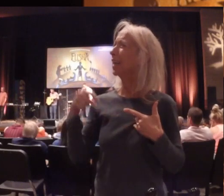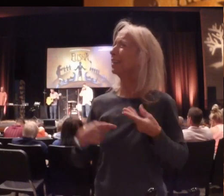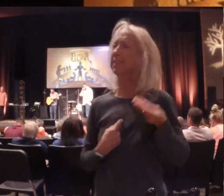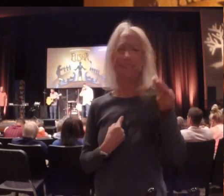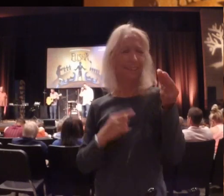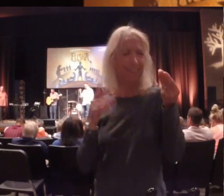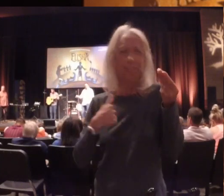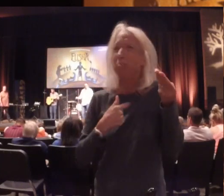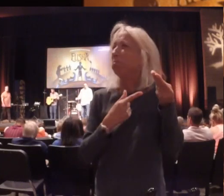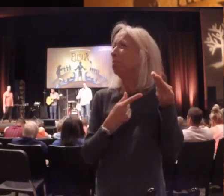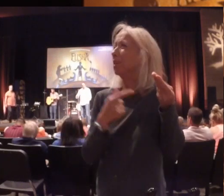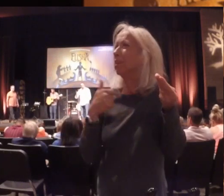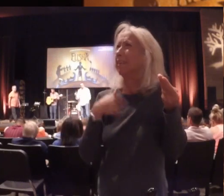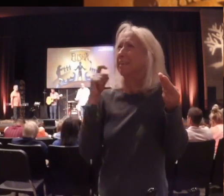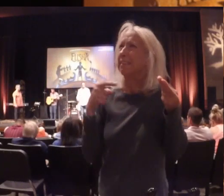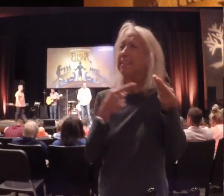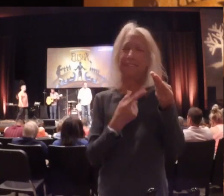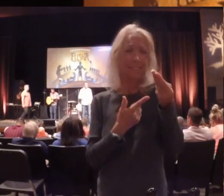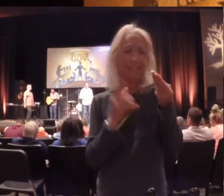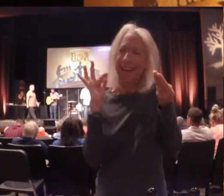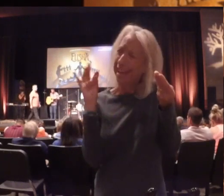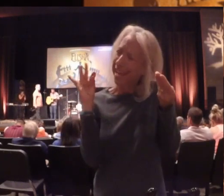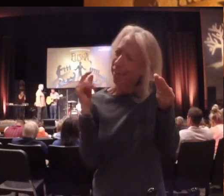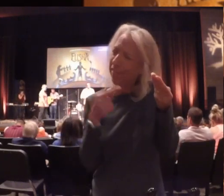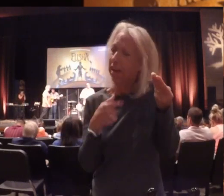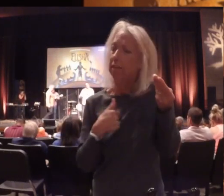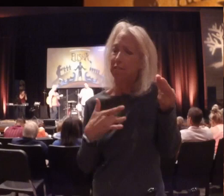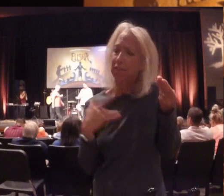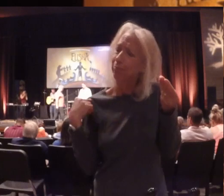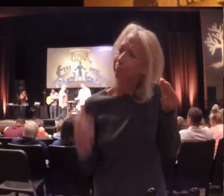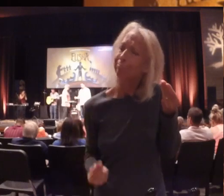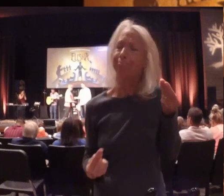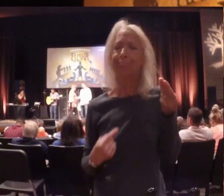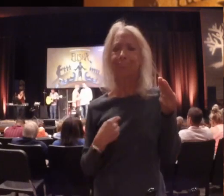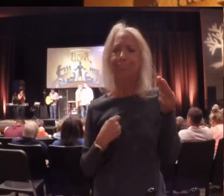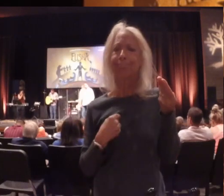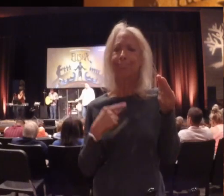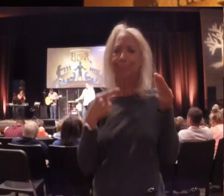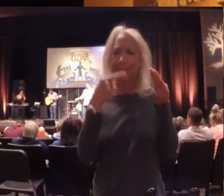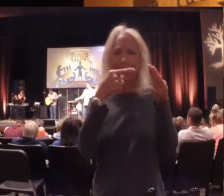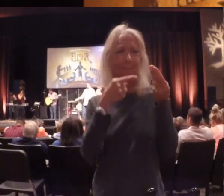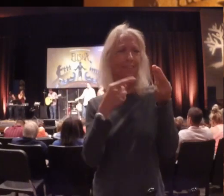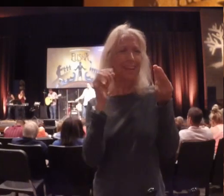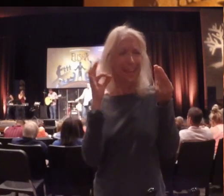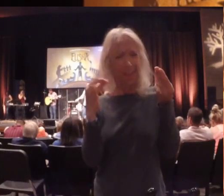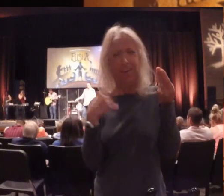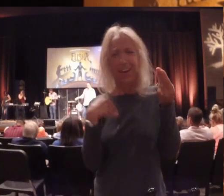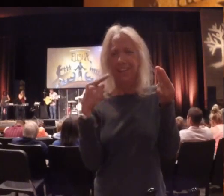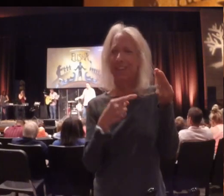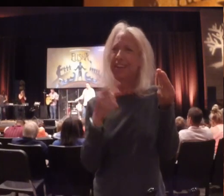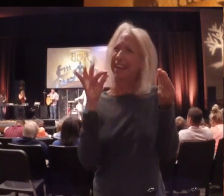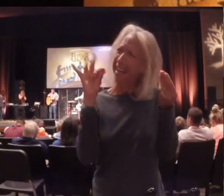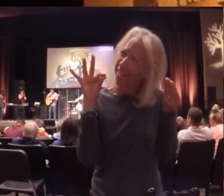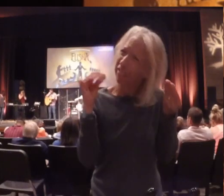you that you're dealing with. A need, an if only, something that's lacking in your life,